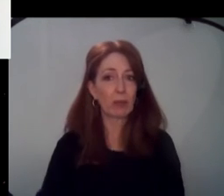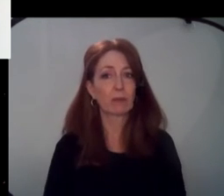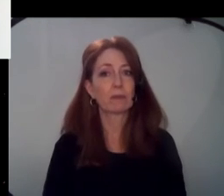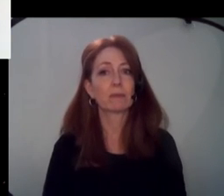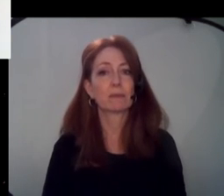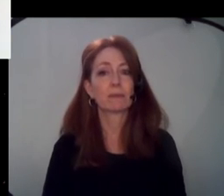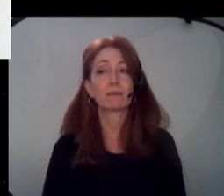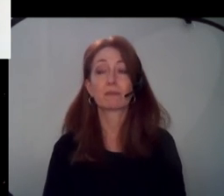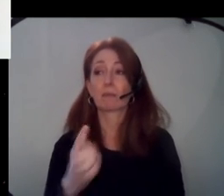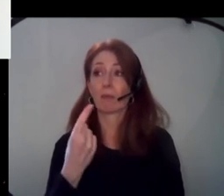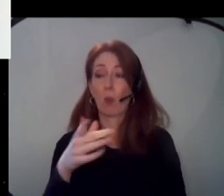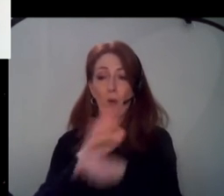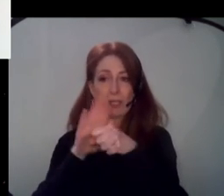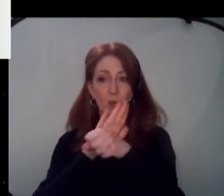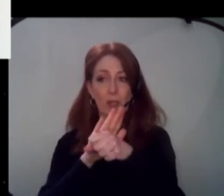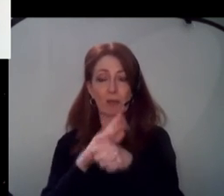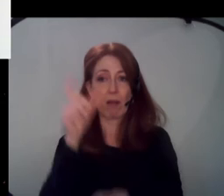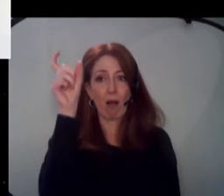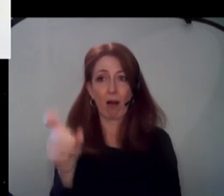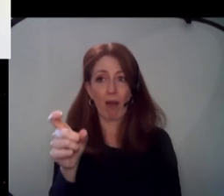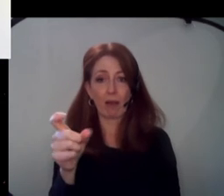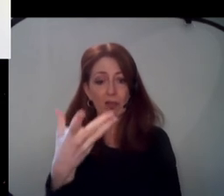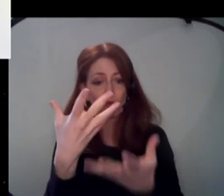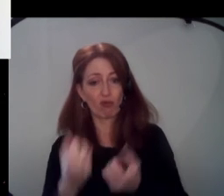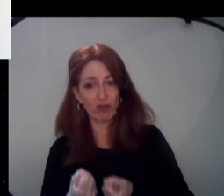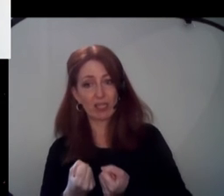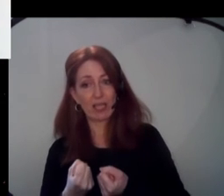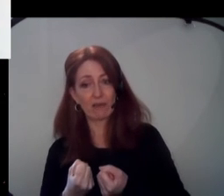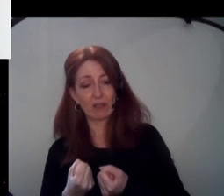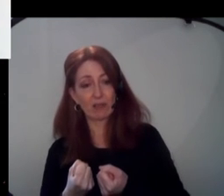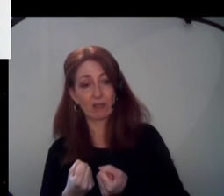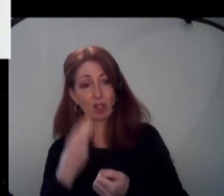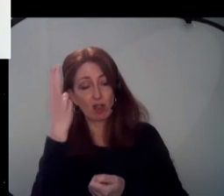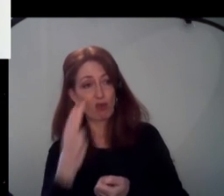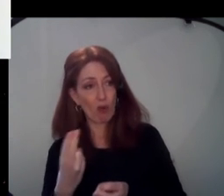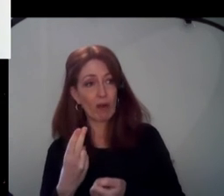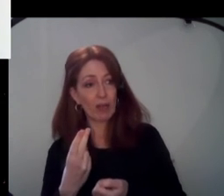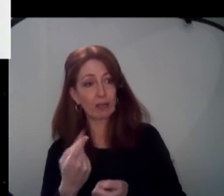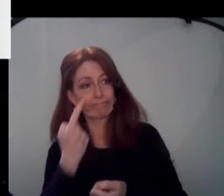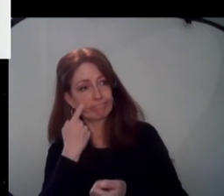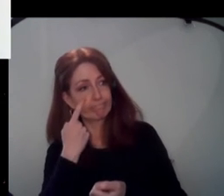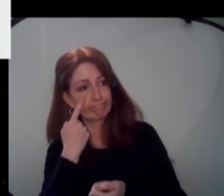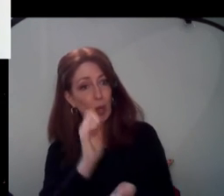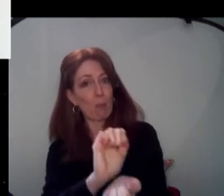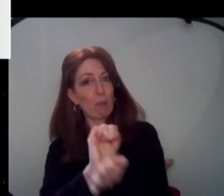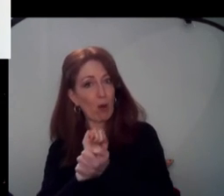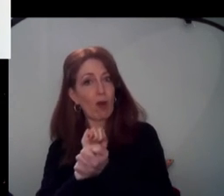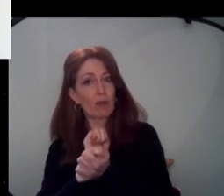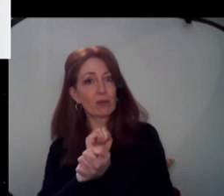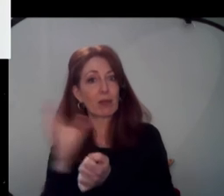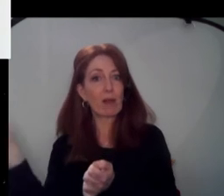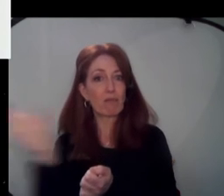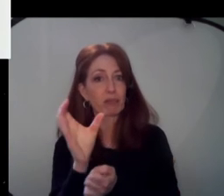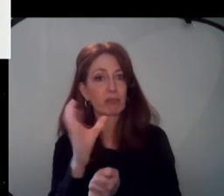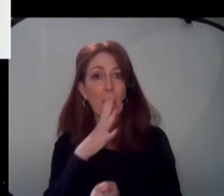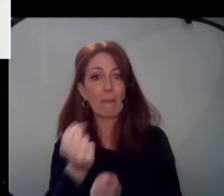her drawings on spec, has a look, and then hires a man to paint them more cheaply, which she's extremely offended by, and quite rightly so.